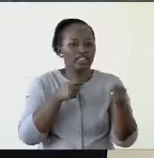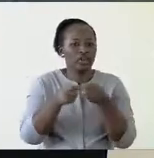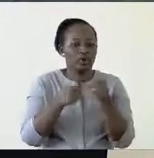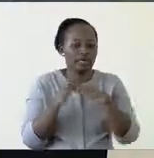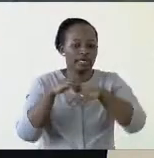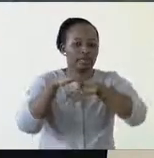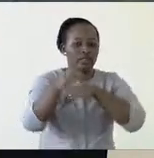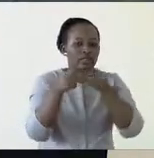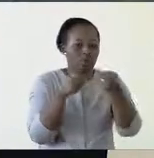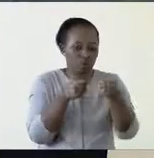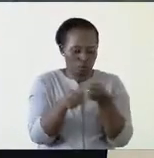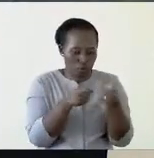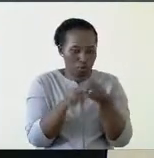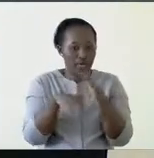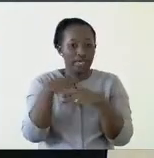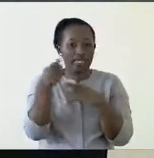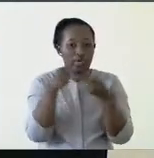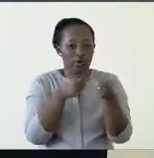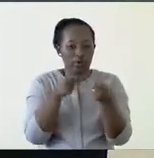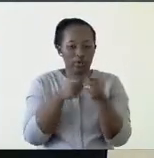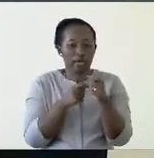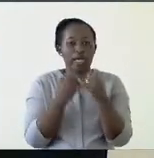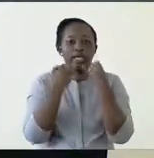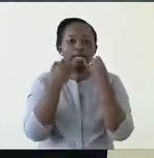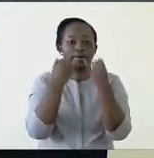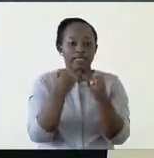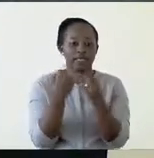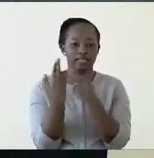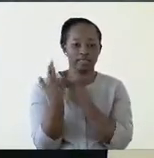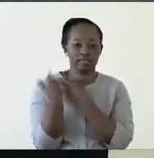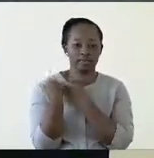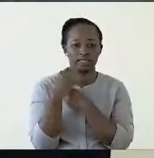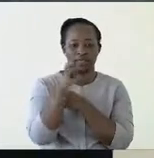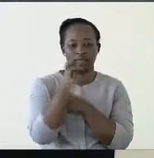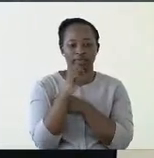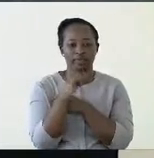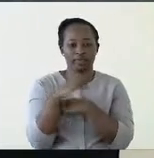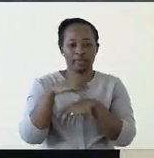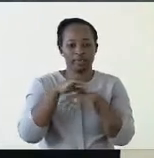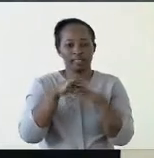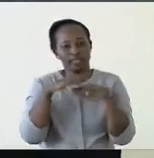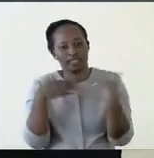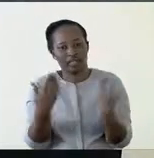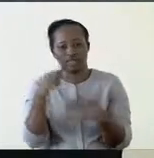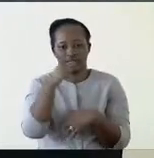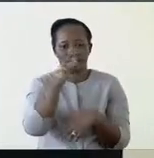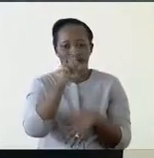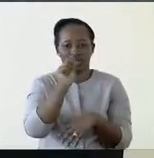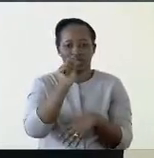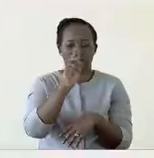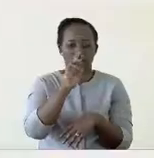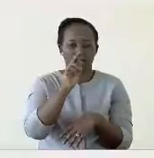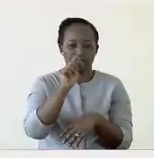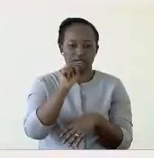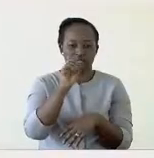be the brain. And the brain will inform the responsible muscles or glands to bring back the